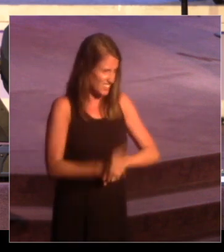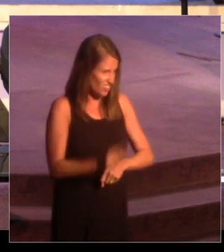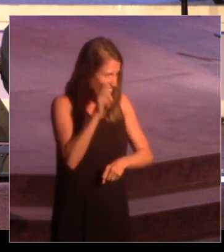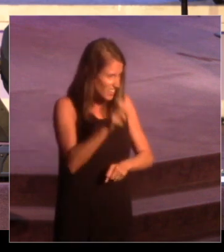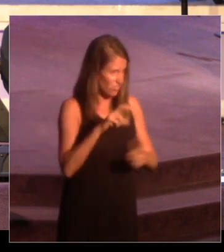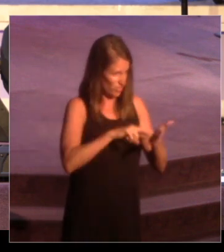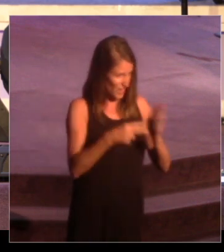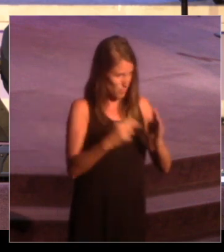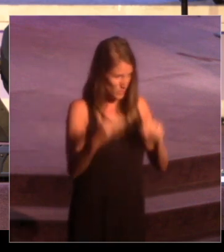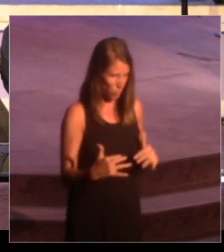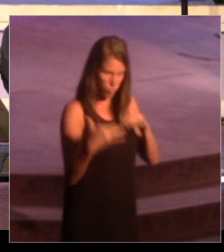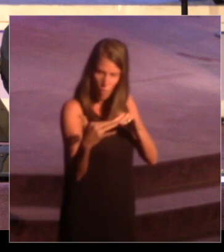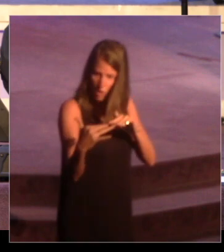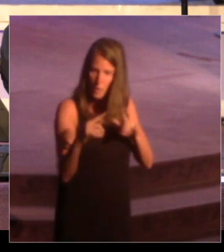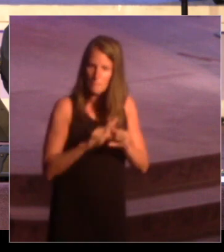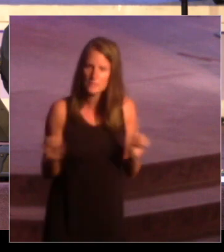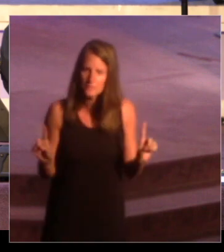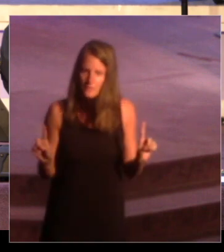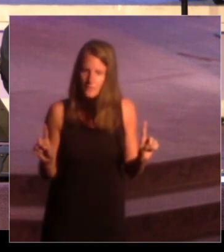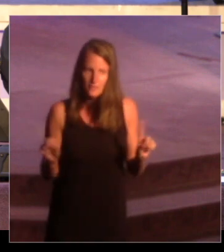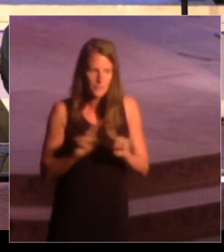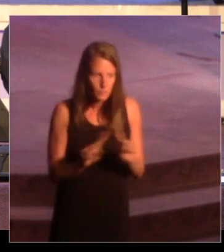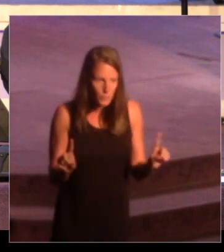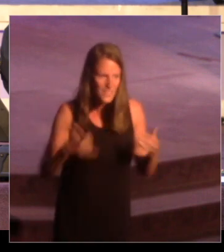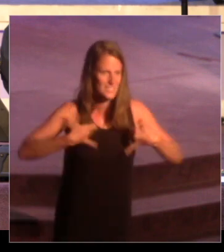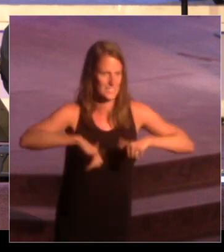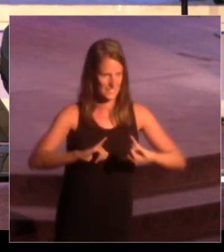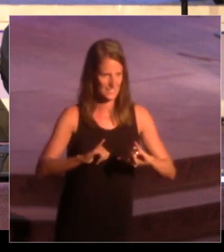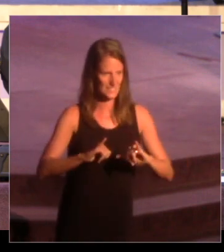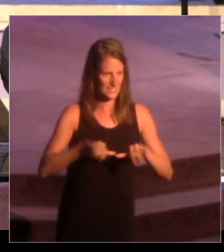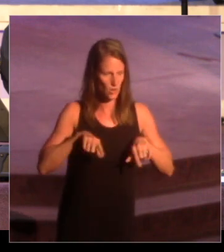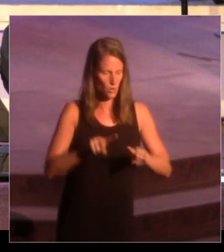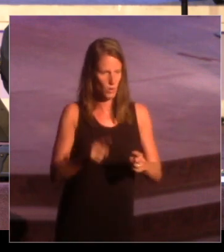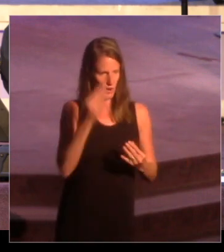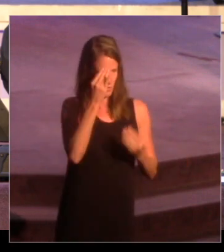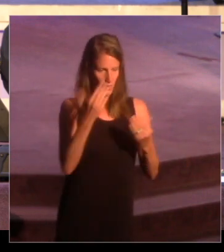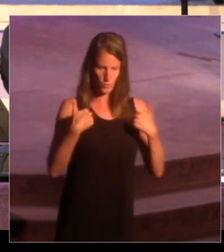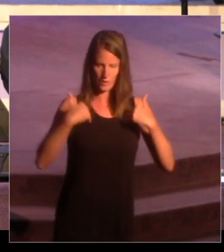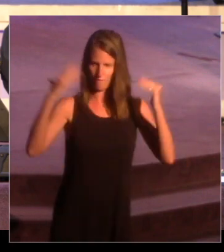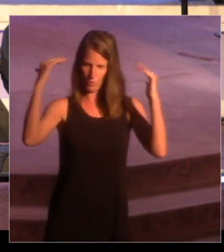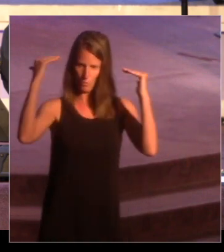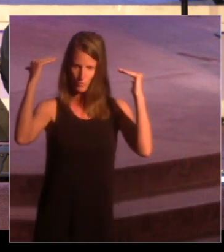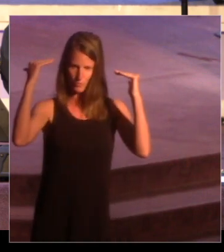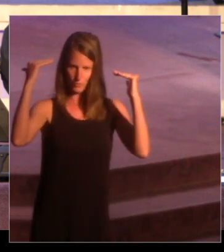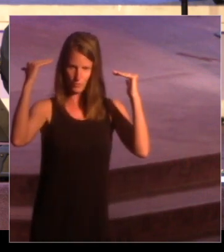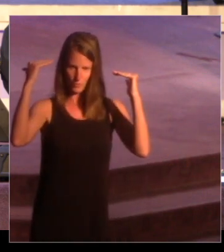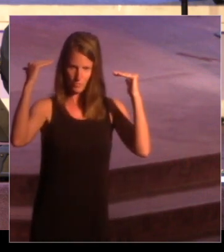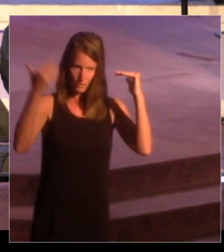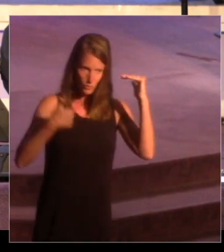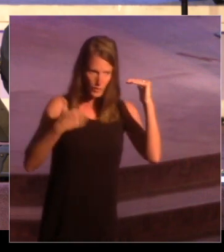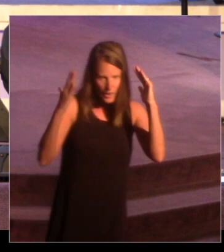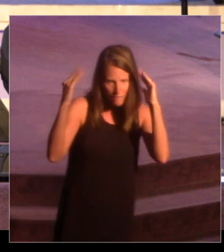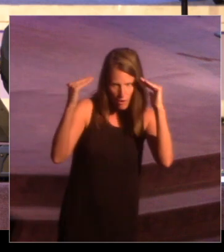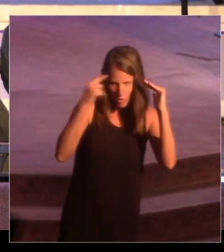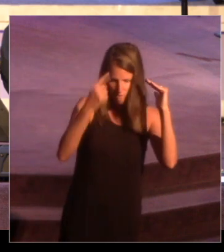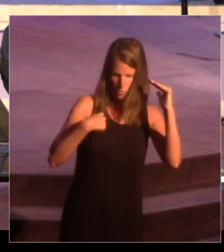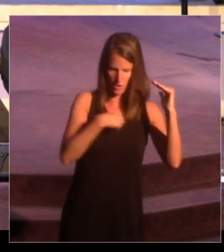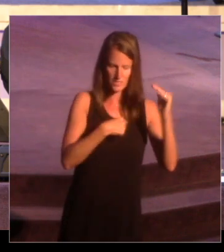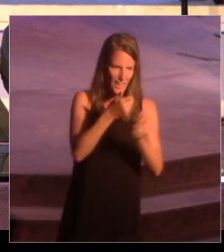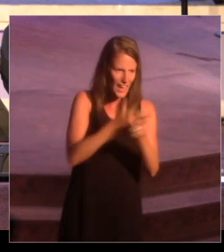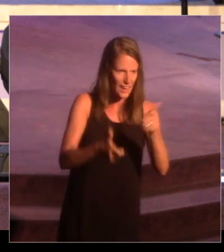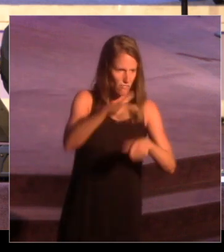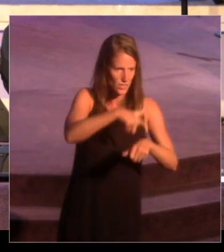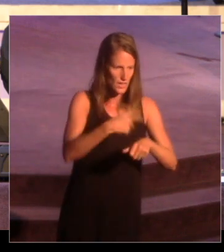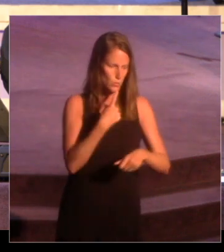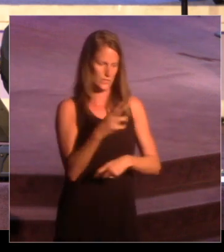war. But even in the midst of that, there is hope. There is hope for us, because every time we